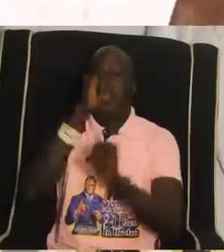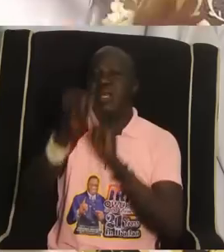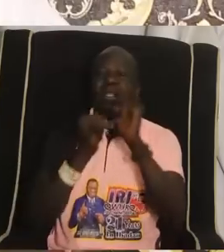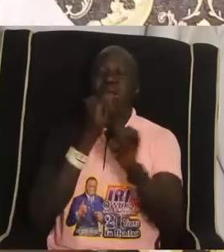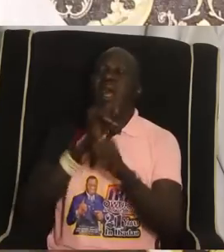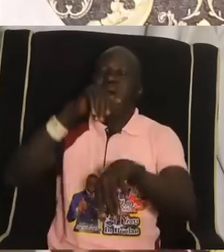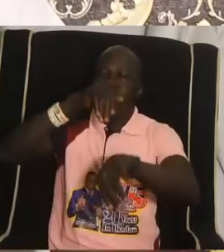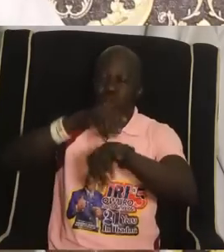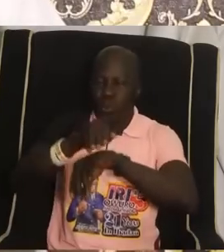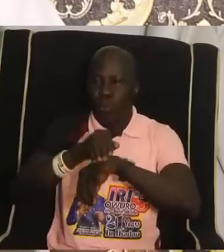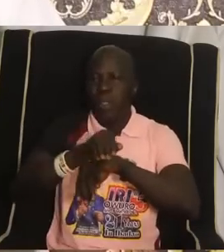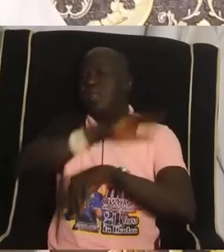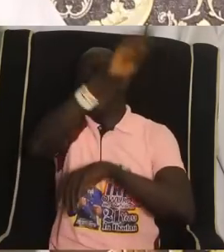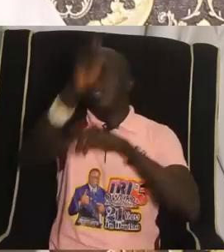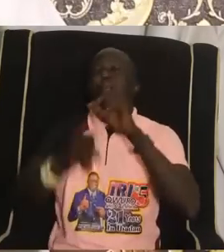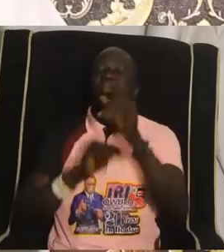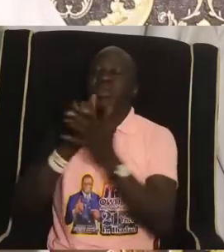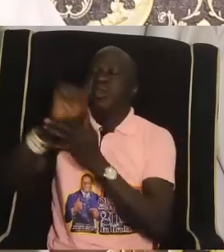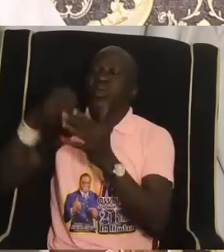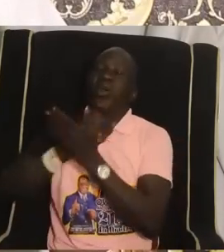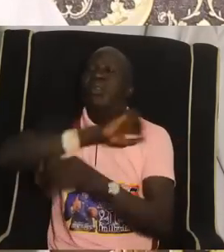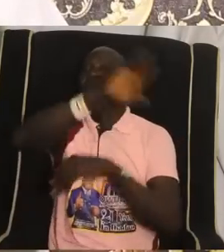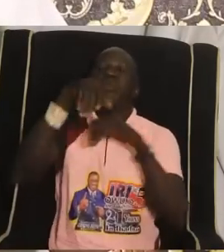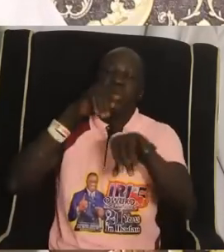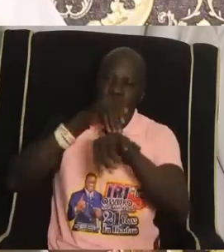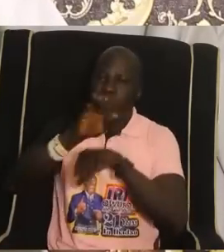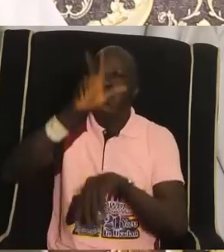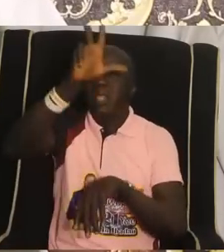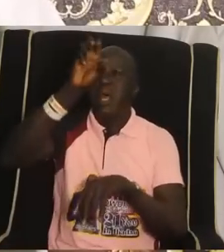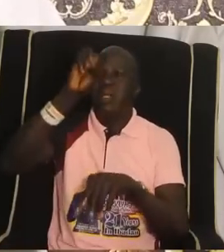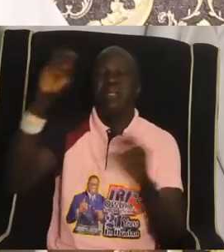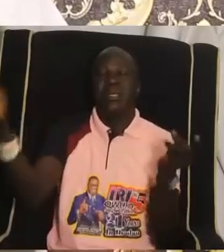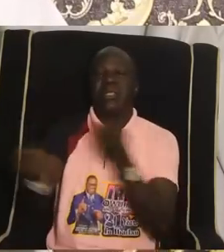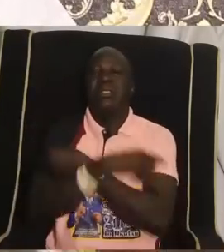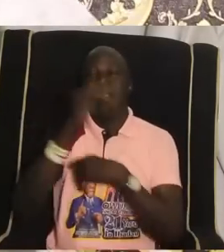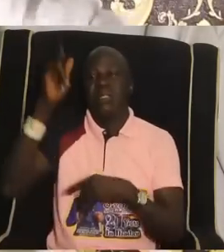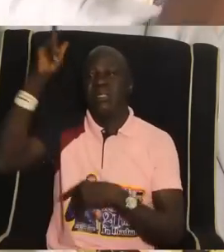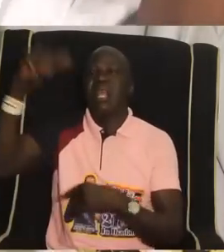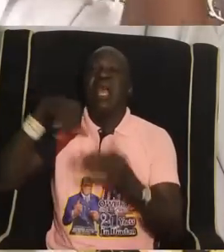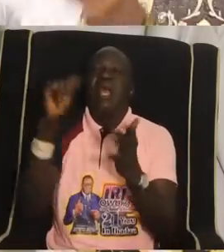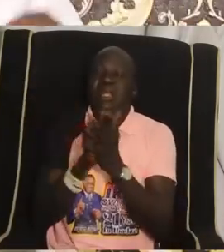I'll call 30 days, that's what I will spend there. 30 days there.